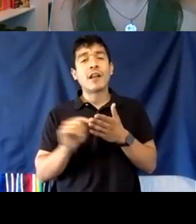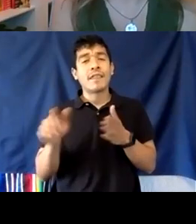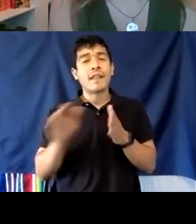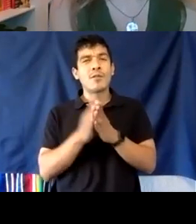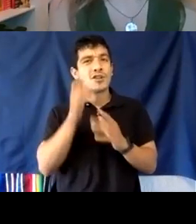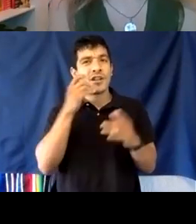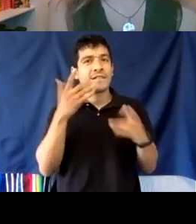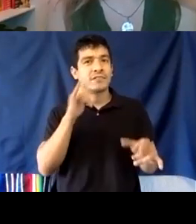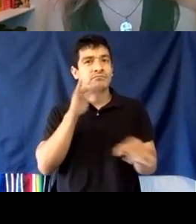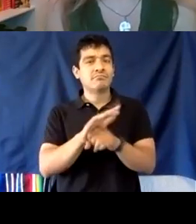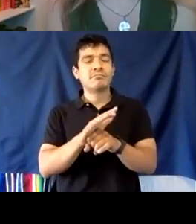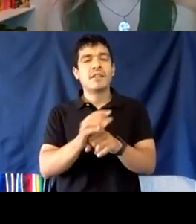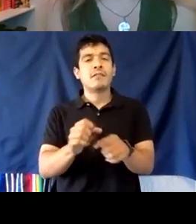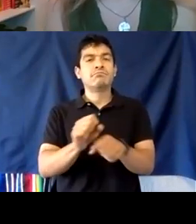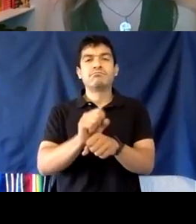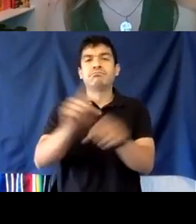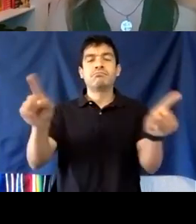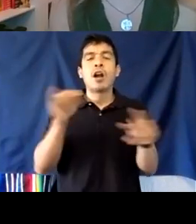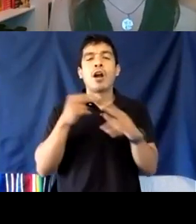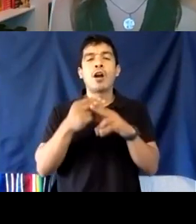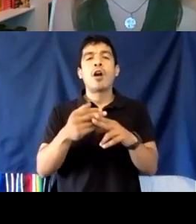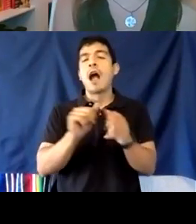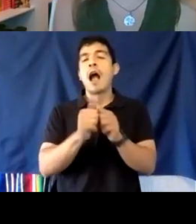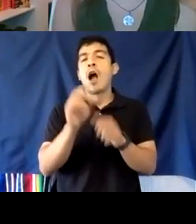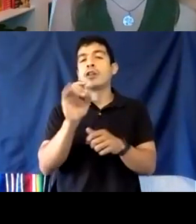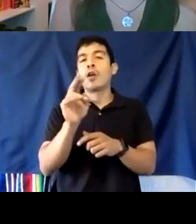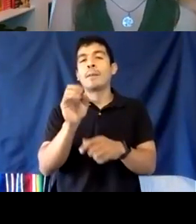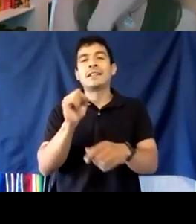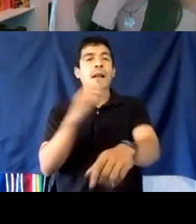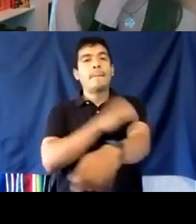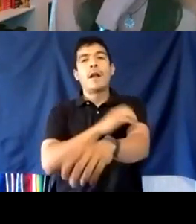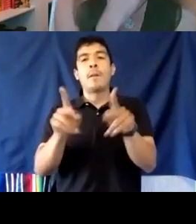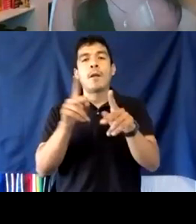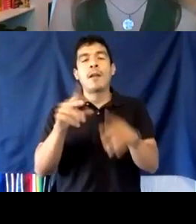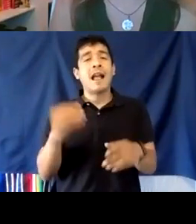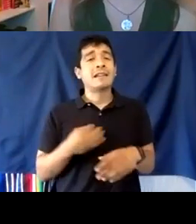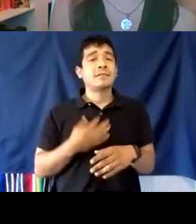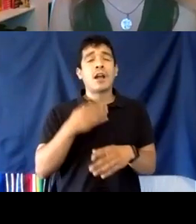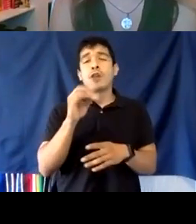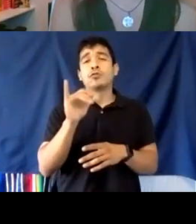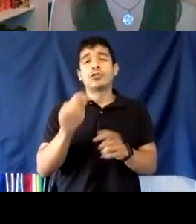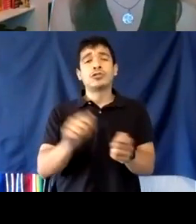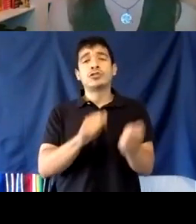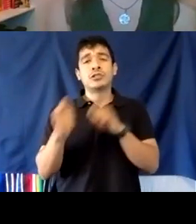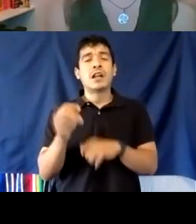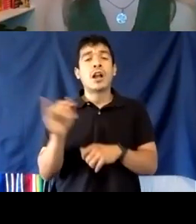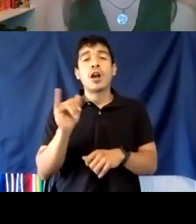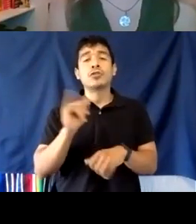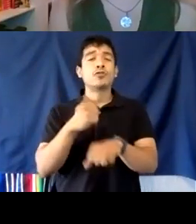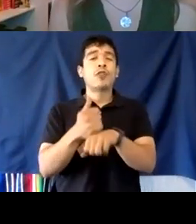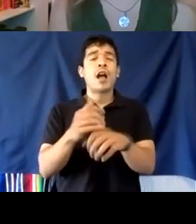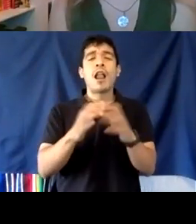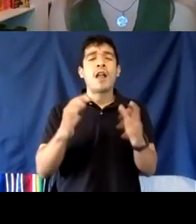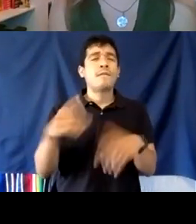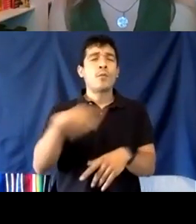published called Story Movements, How Documentaries Empower People and Inspire Social Change. And it also grounds a lot of what